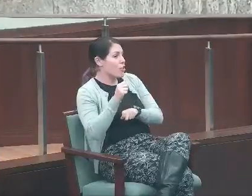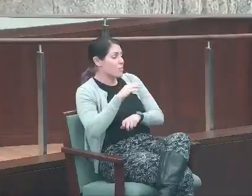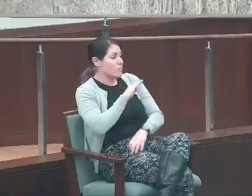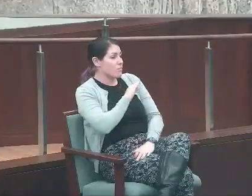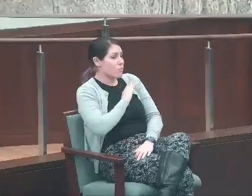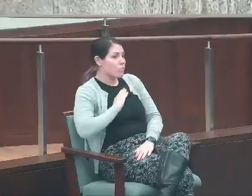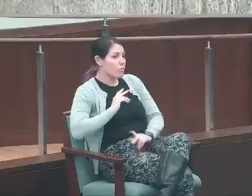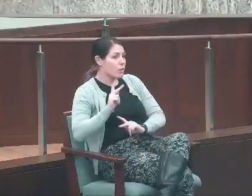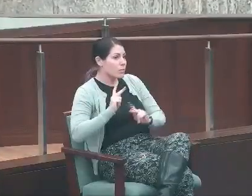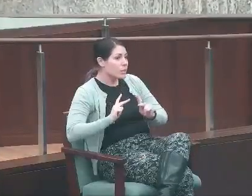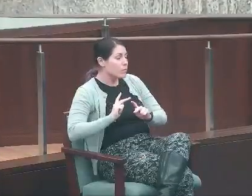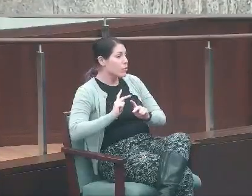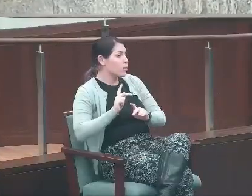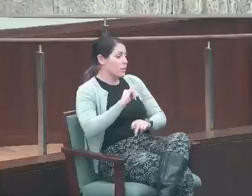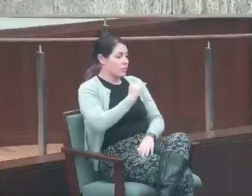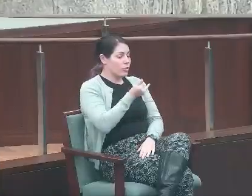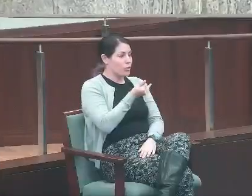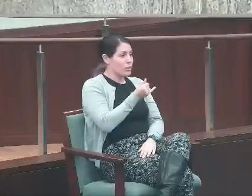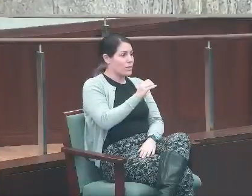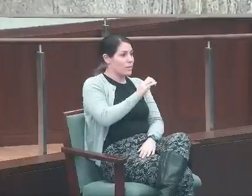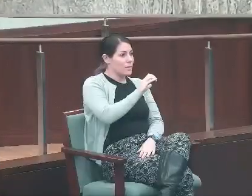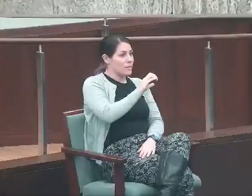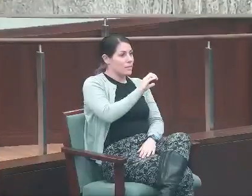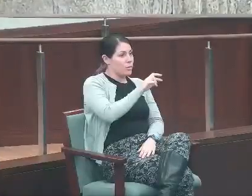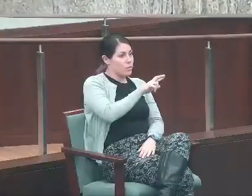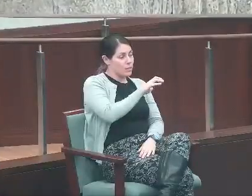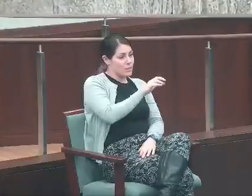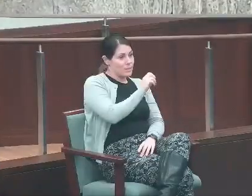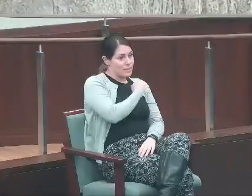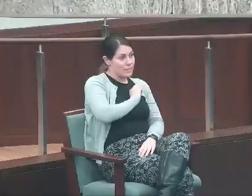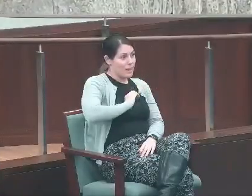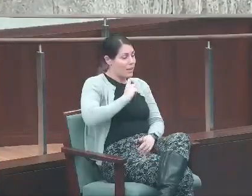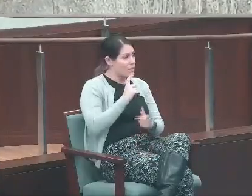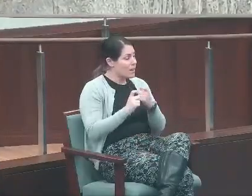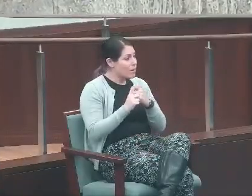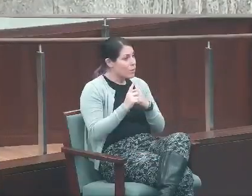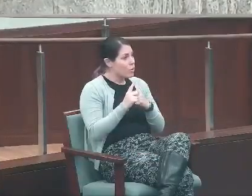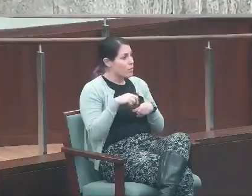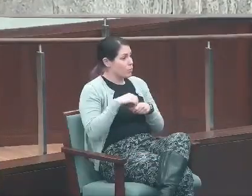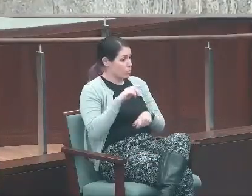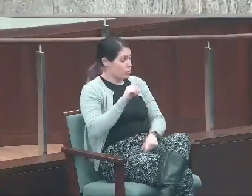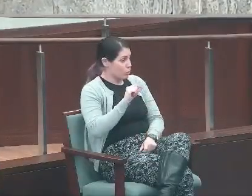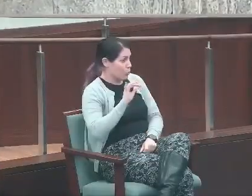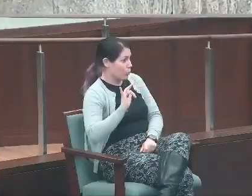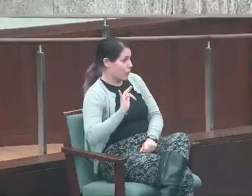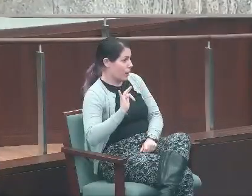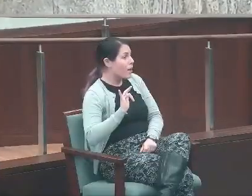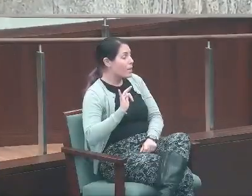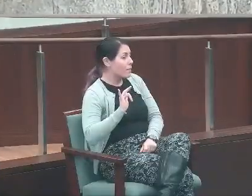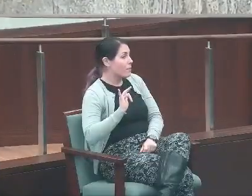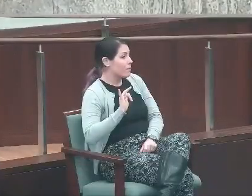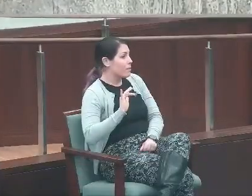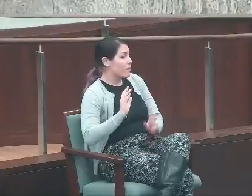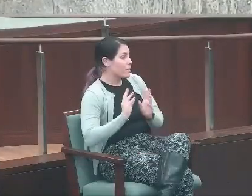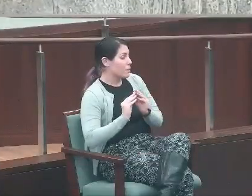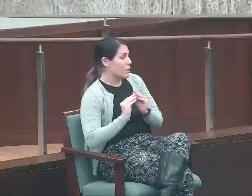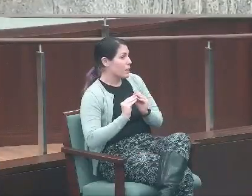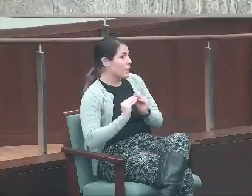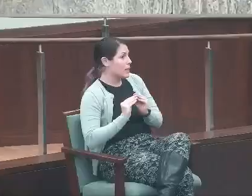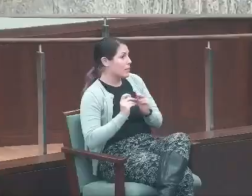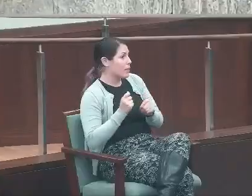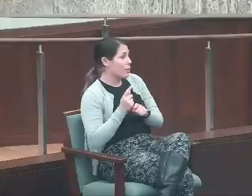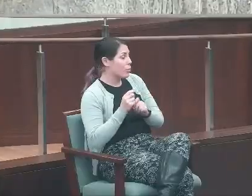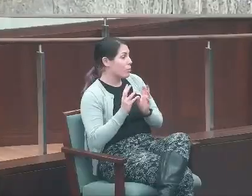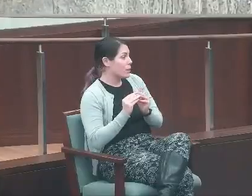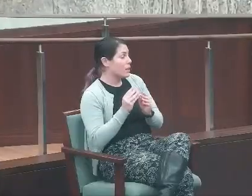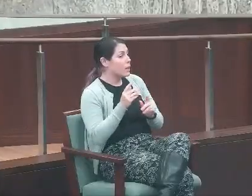JCRC professional staff, I wanted to welcome everyone to the 2025 annual meeting. First, I